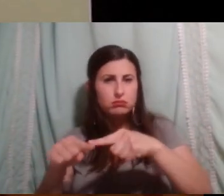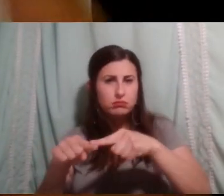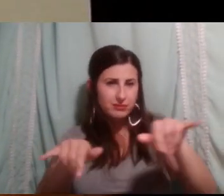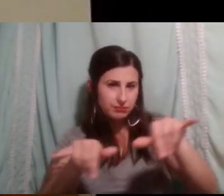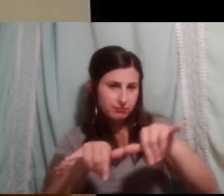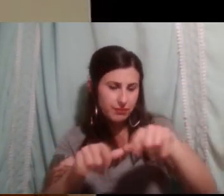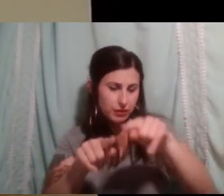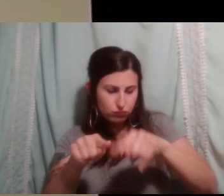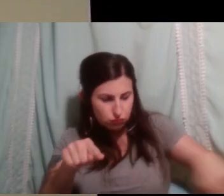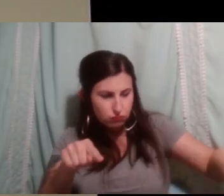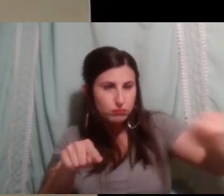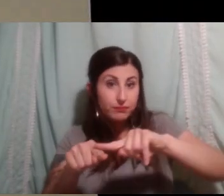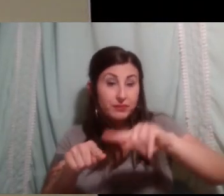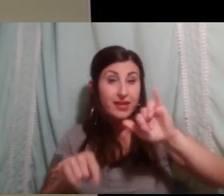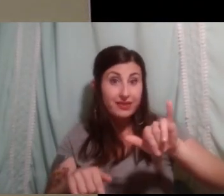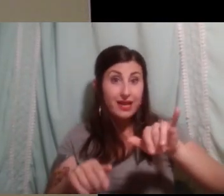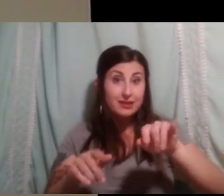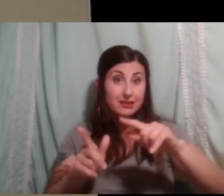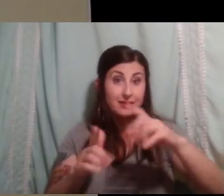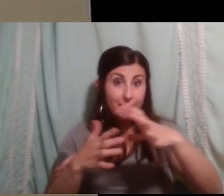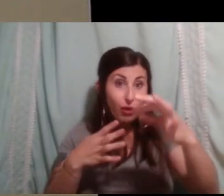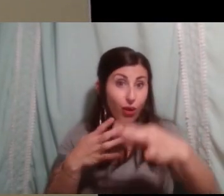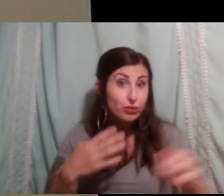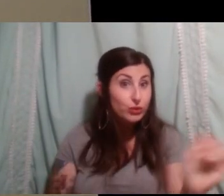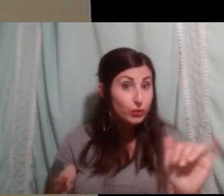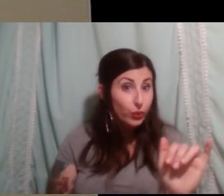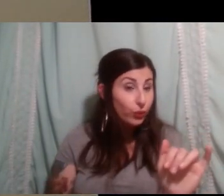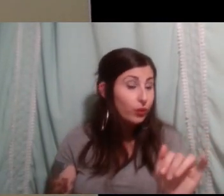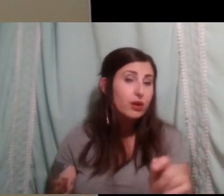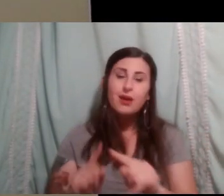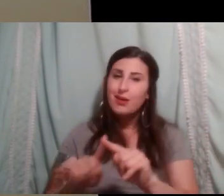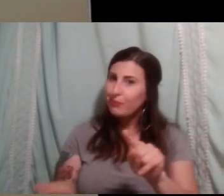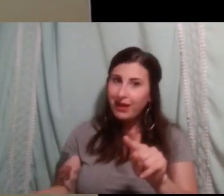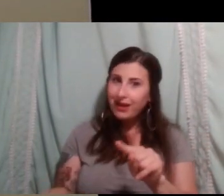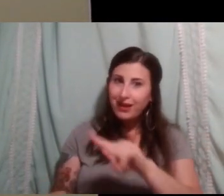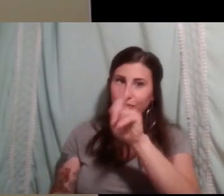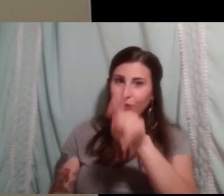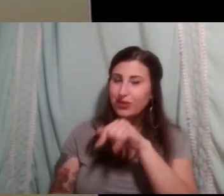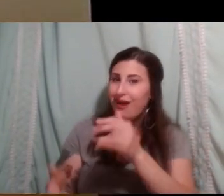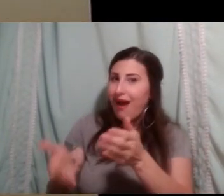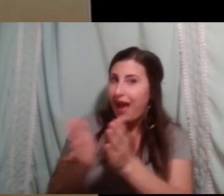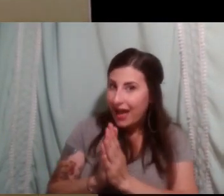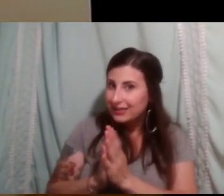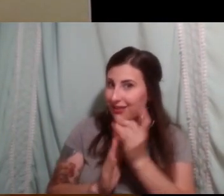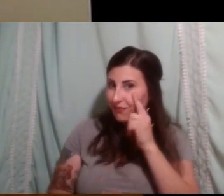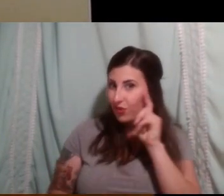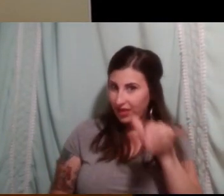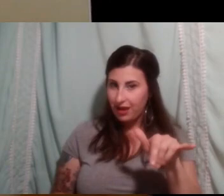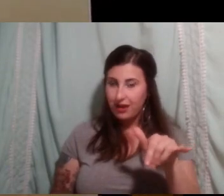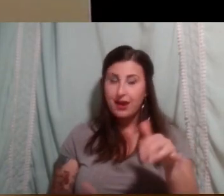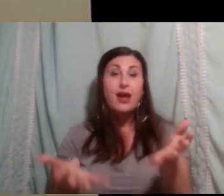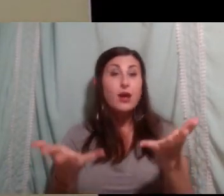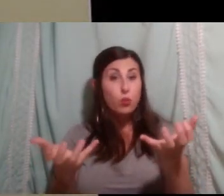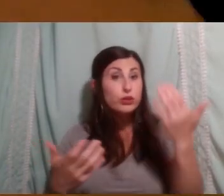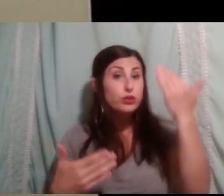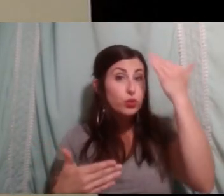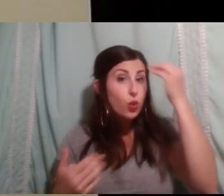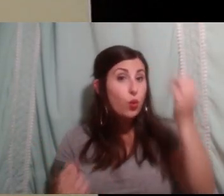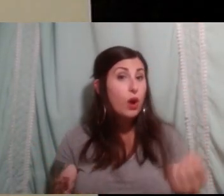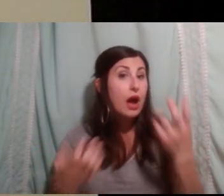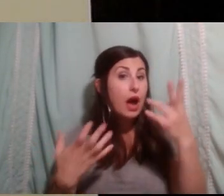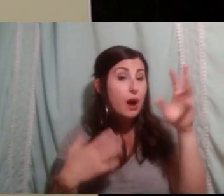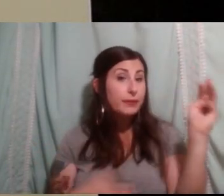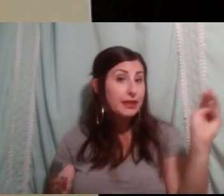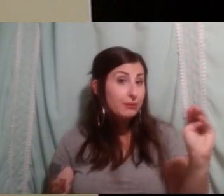finding that distance, that was one of the options too. But that's not what it was asking. It was asking how